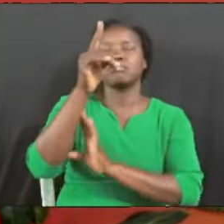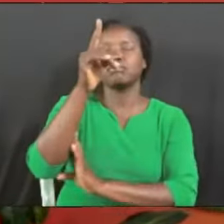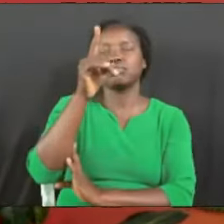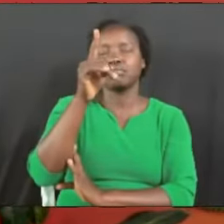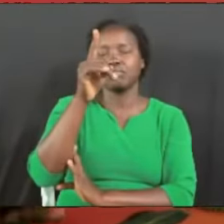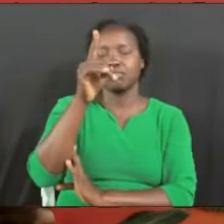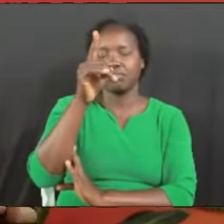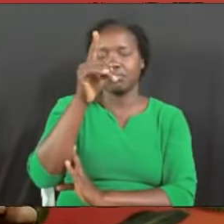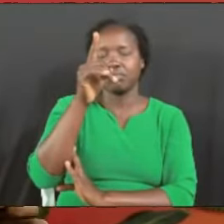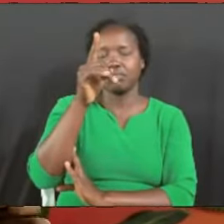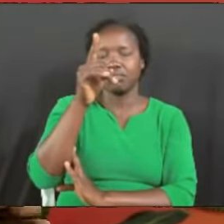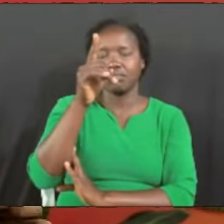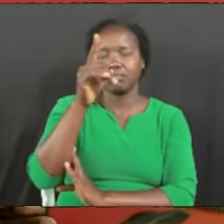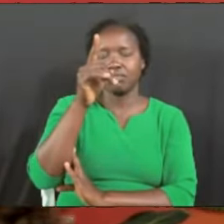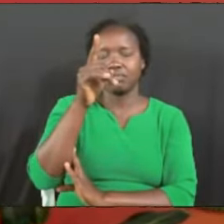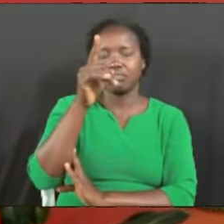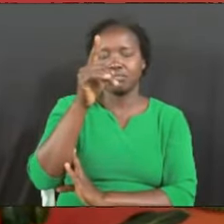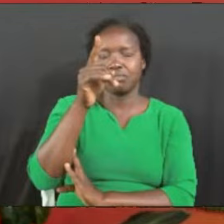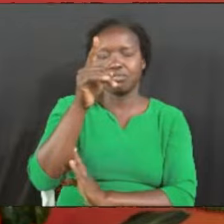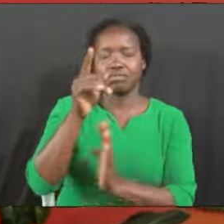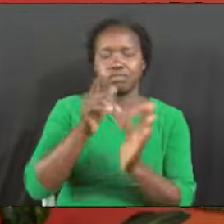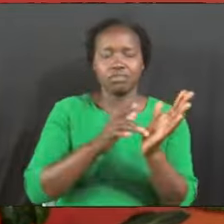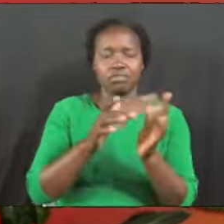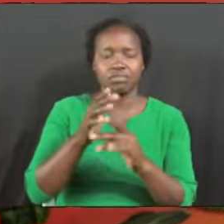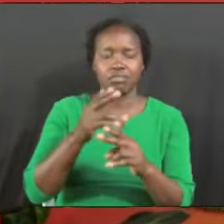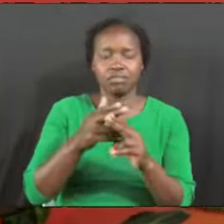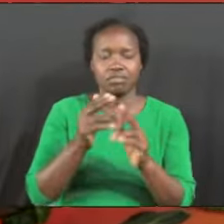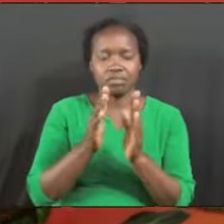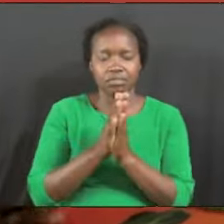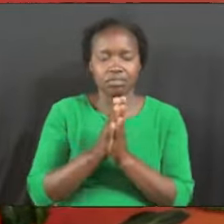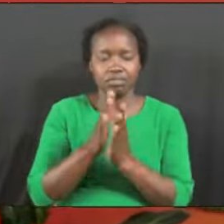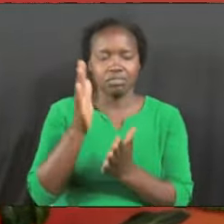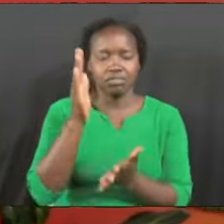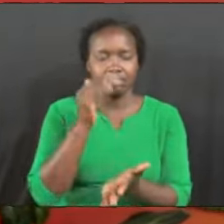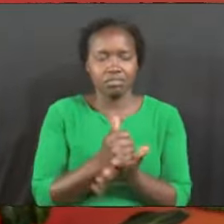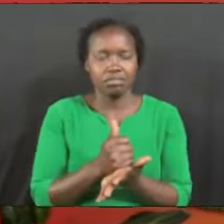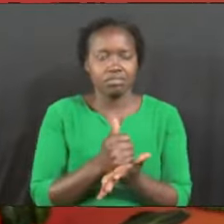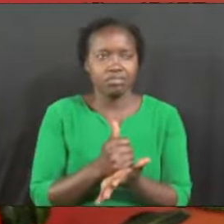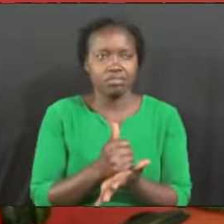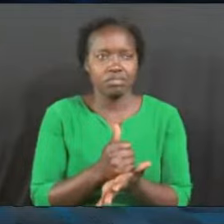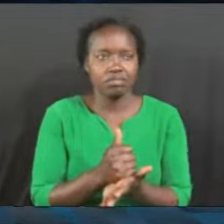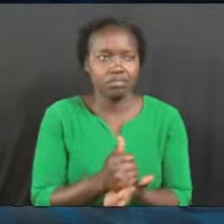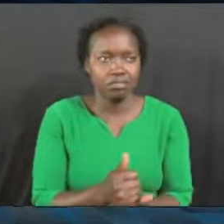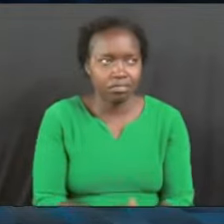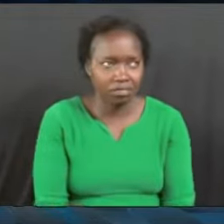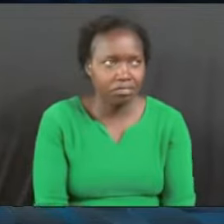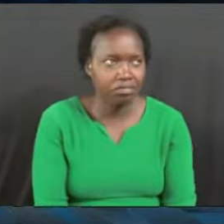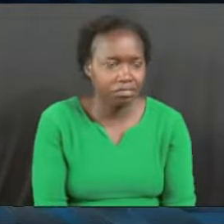belongs to you. In Jesus' name we pray. Amen. Amen.